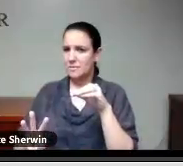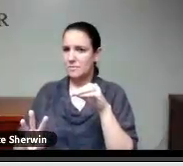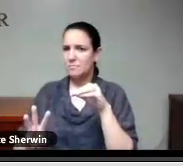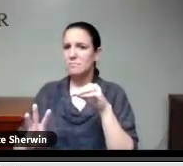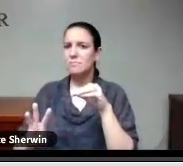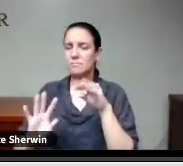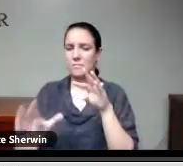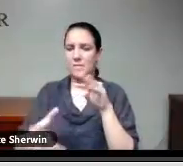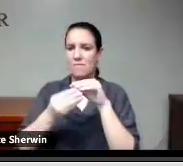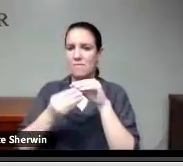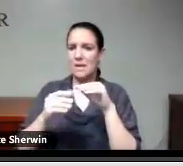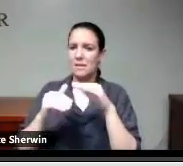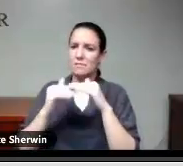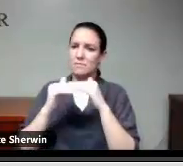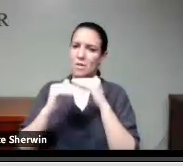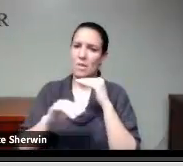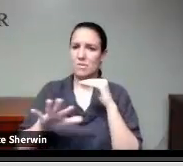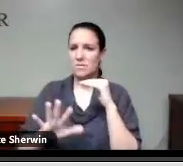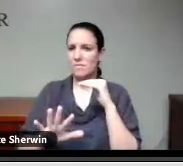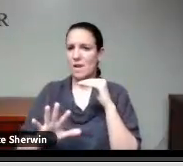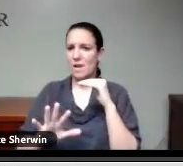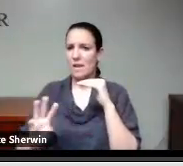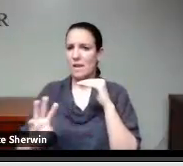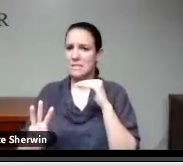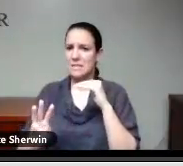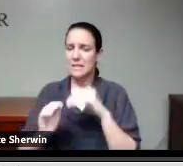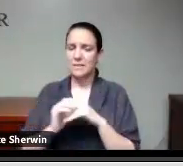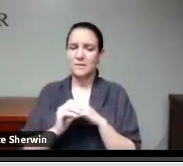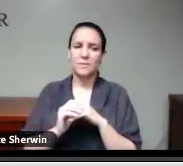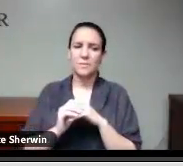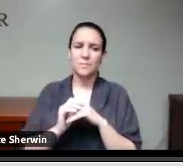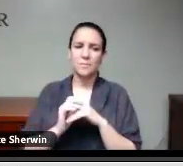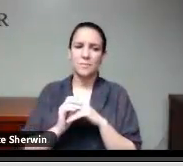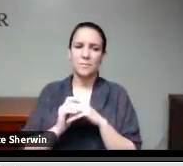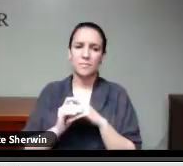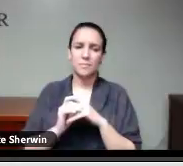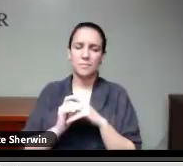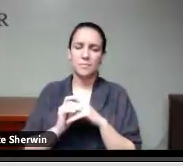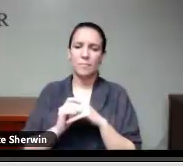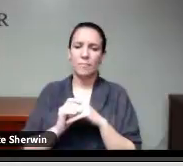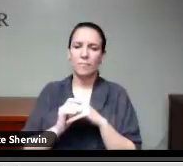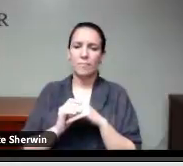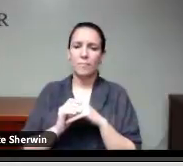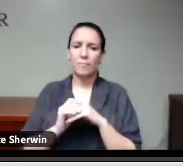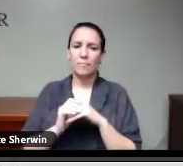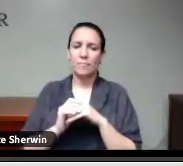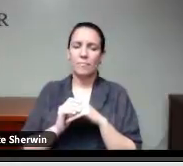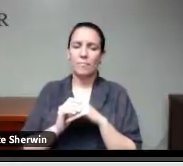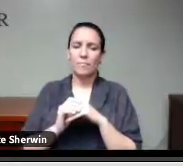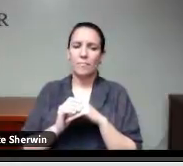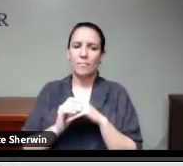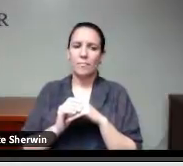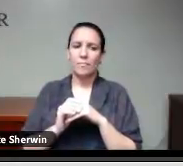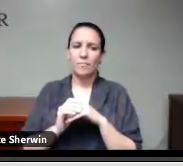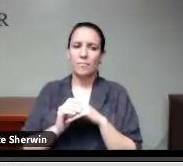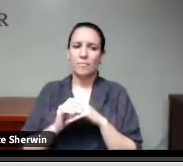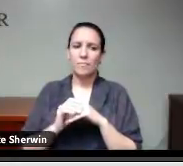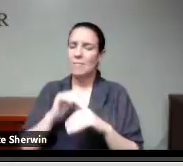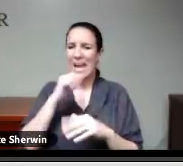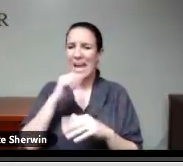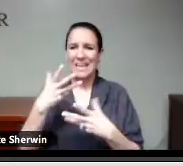heavily on what I'll call return on investment and numerical, like profit gains. I didn't